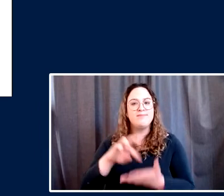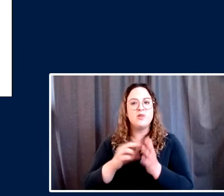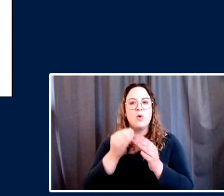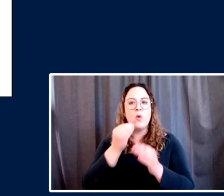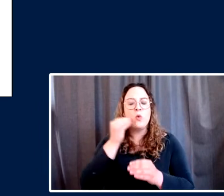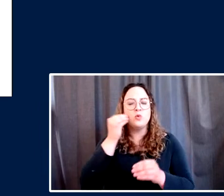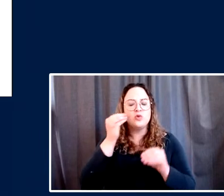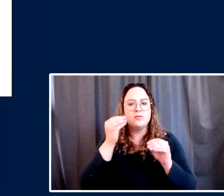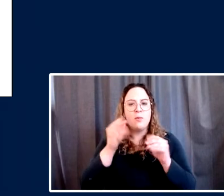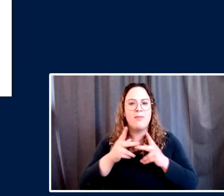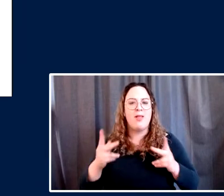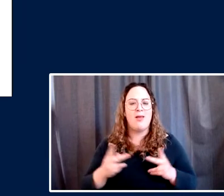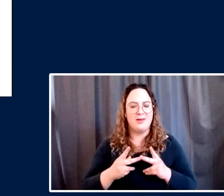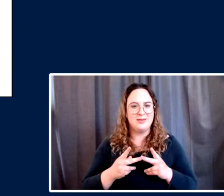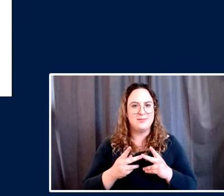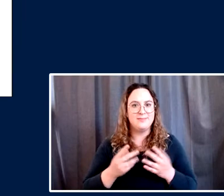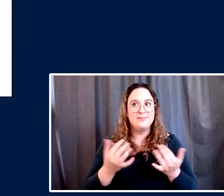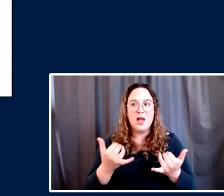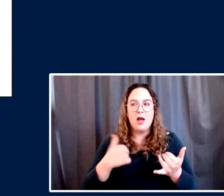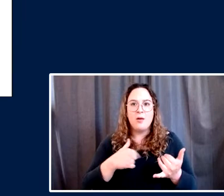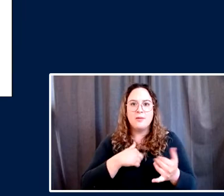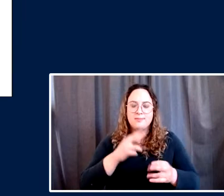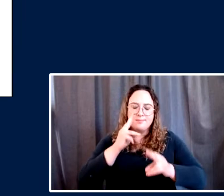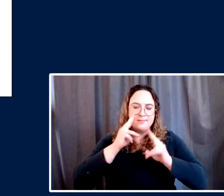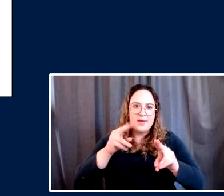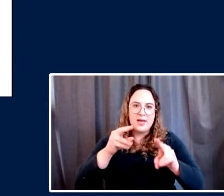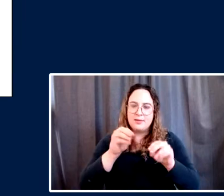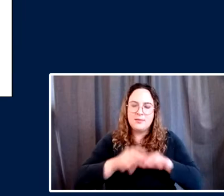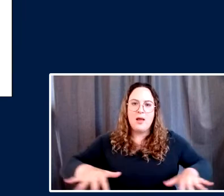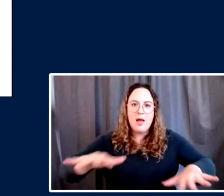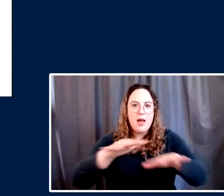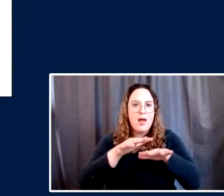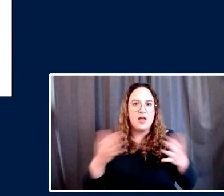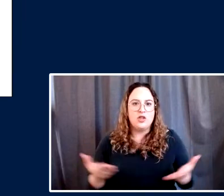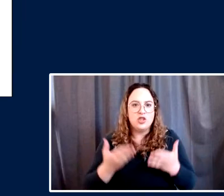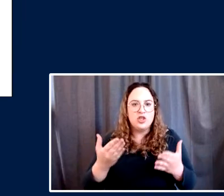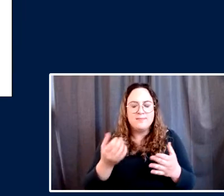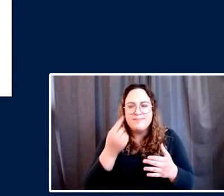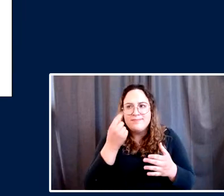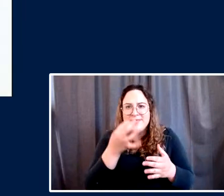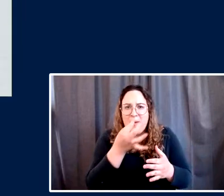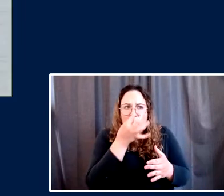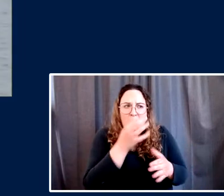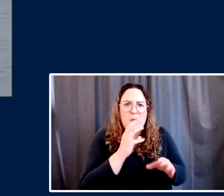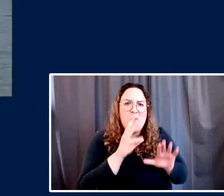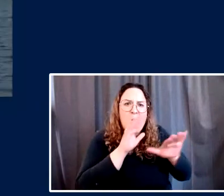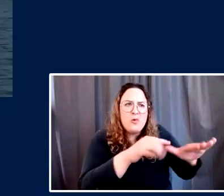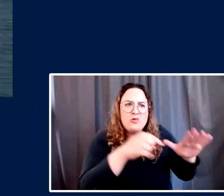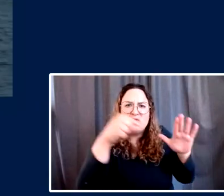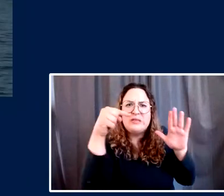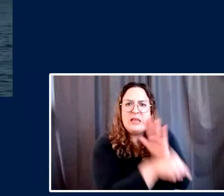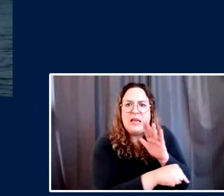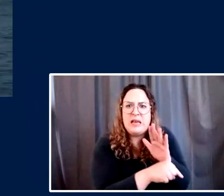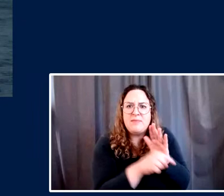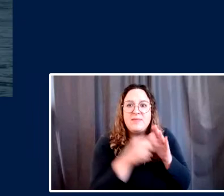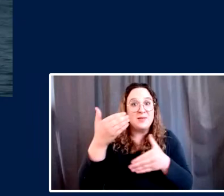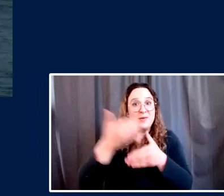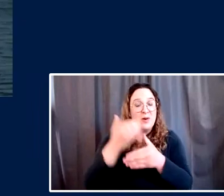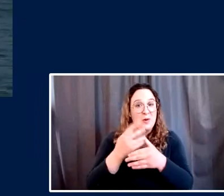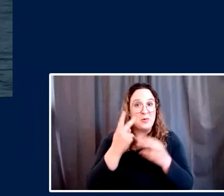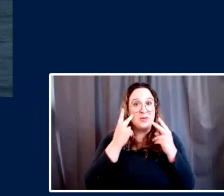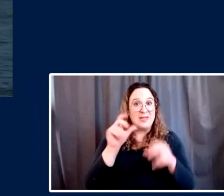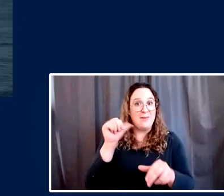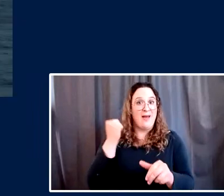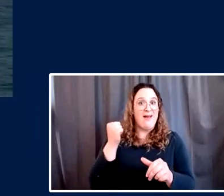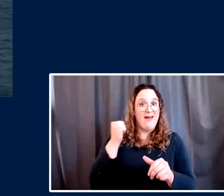in this special place. We have such amazing access to the deep ocean. Monterey Bay is right beyond these windows. Remember,